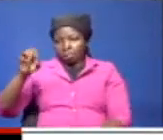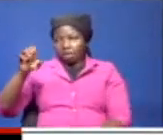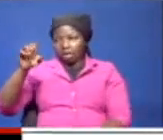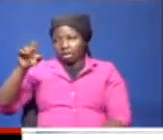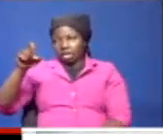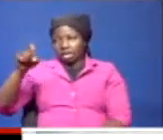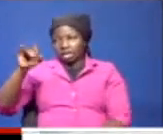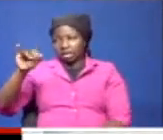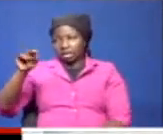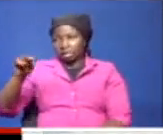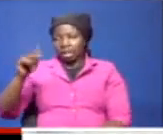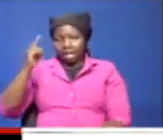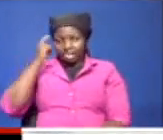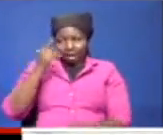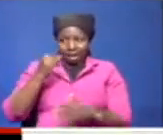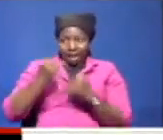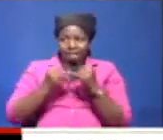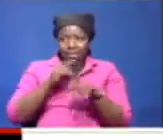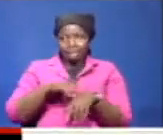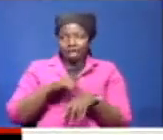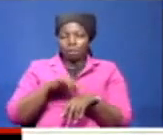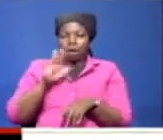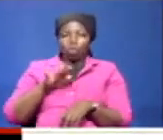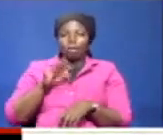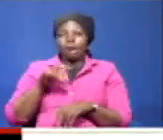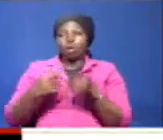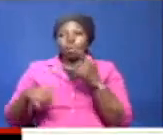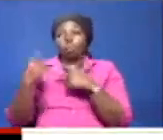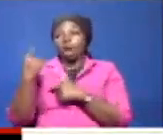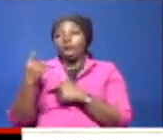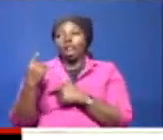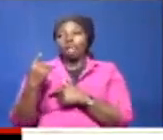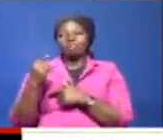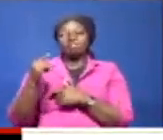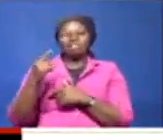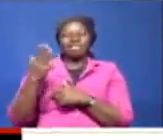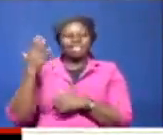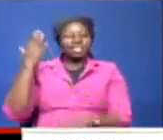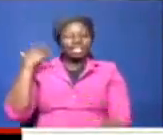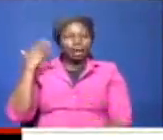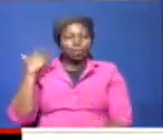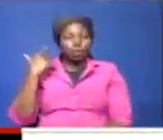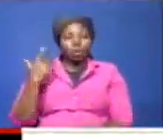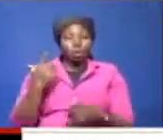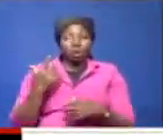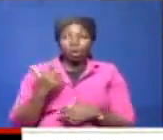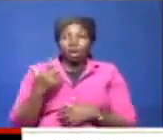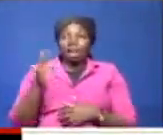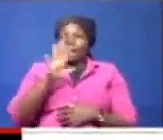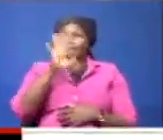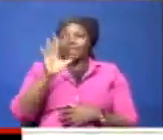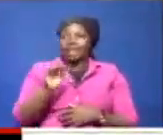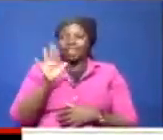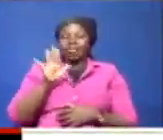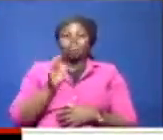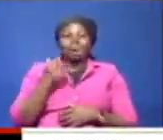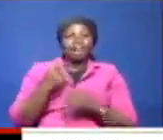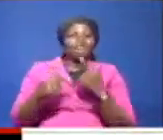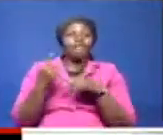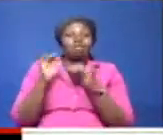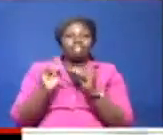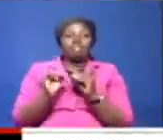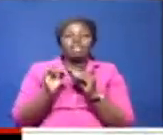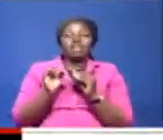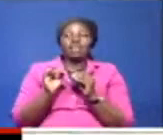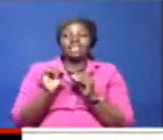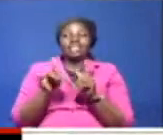lady won one of the categories of the WRC is quite some time back. And definitely no African lady has done it. And definitely no Kenyan lady